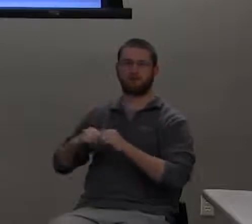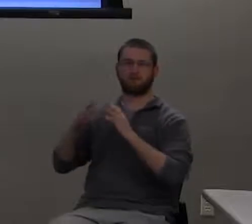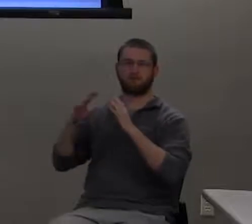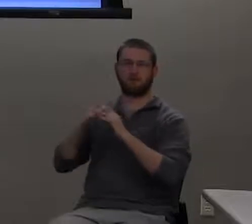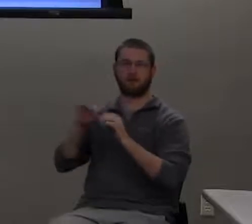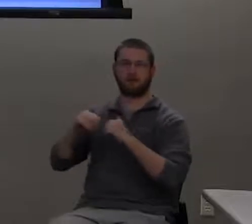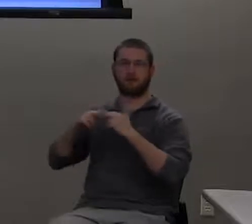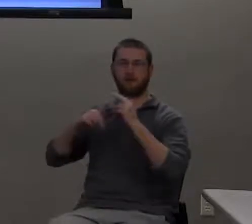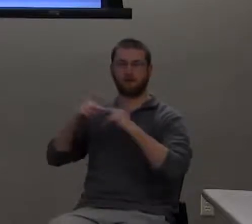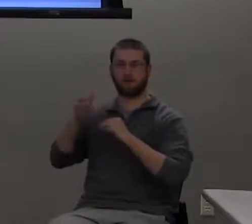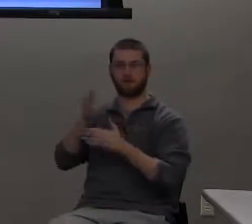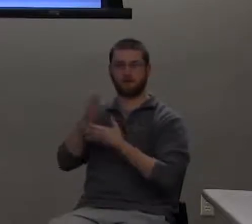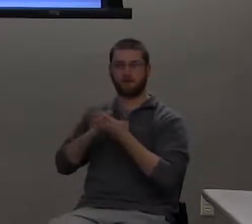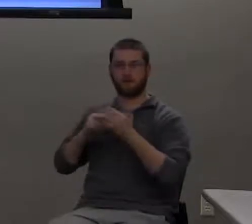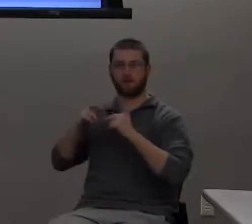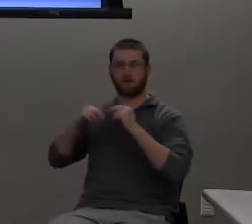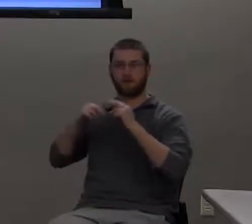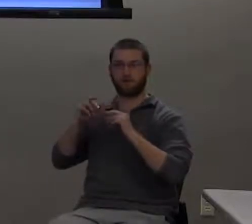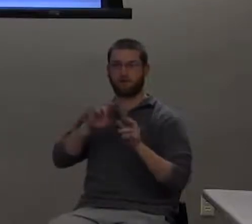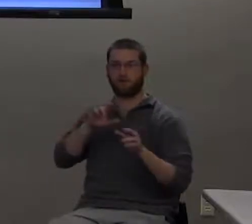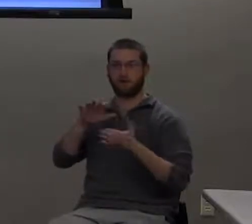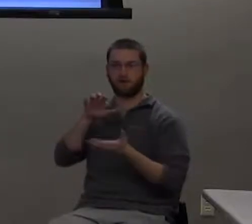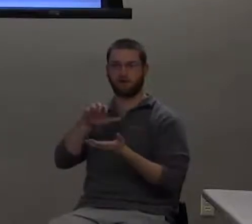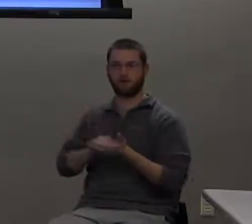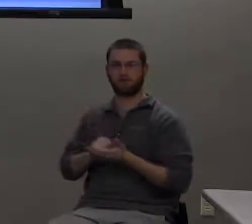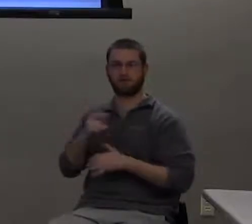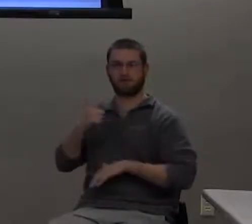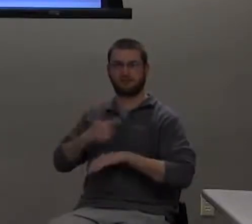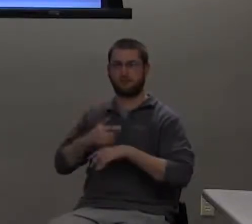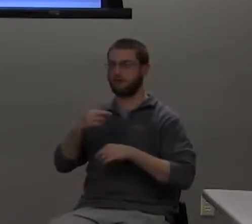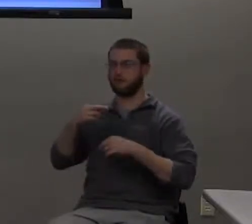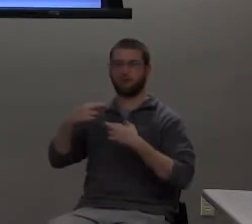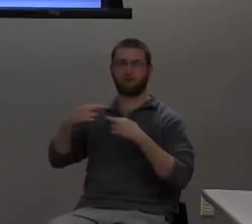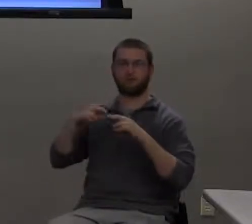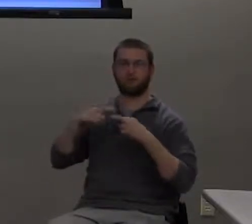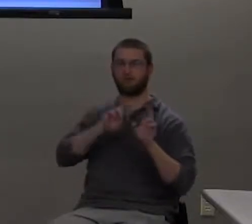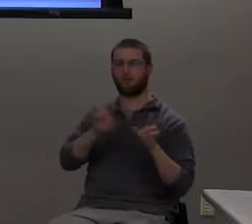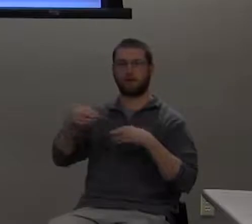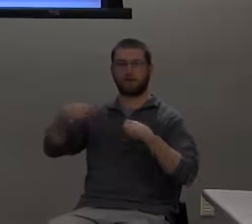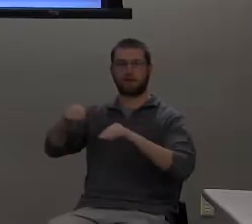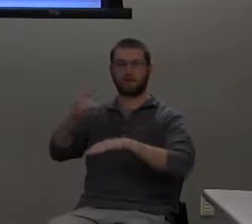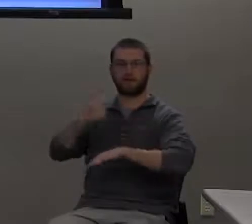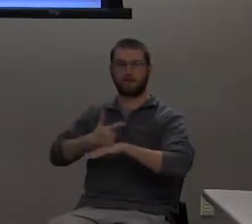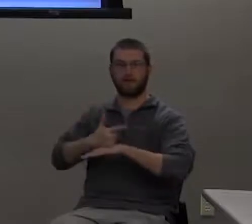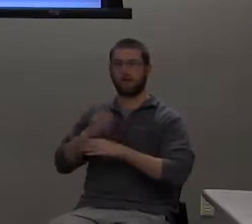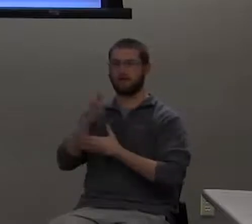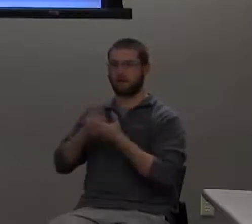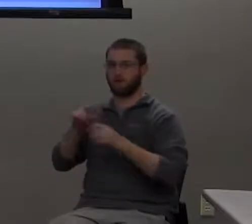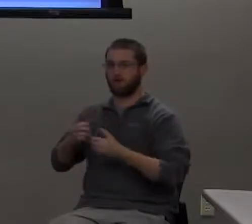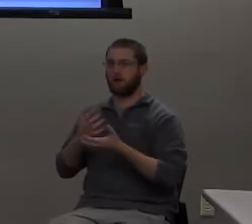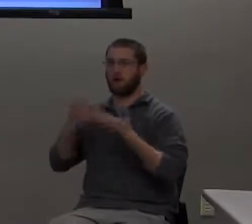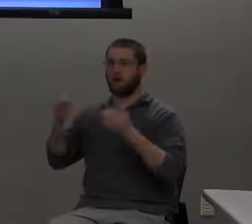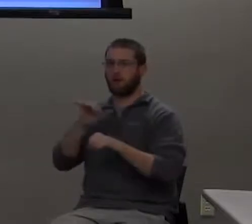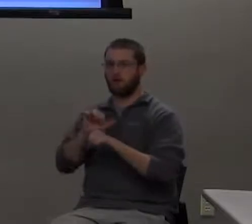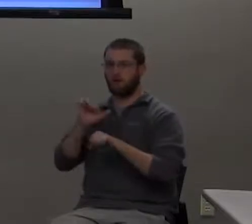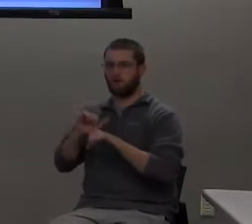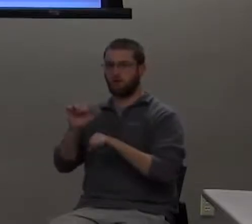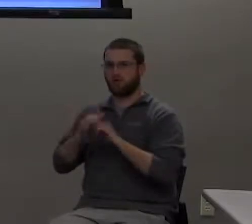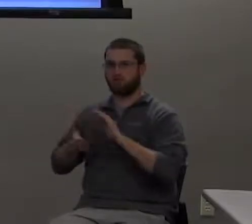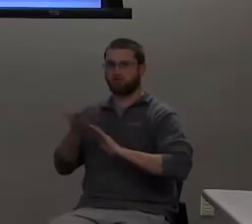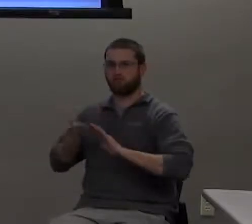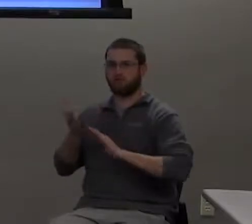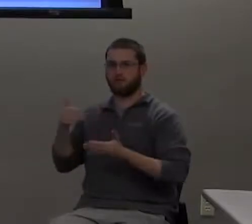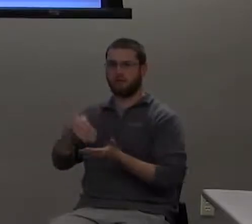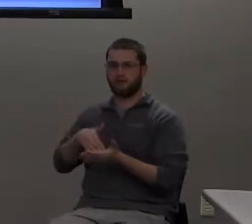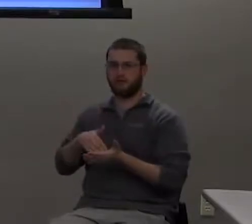will tell you that some downtown buildings are probably ready to go today. Some are going to take a phenomenal amount of work to get them up and running. And so focus on the ones we can do